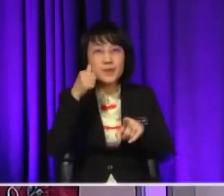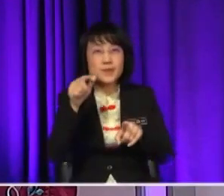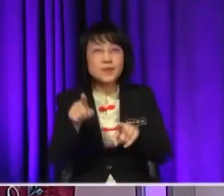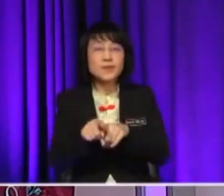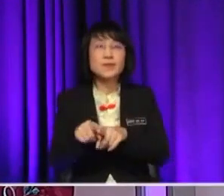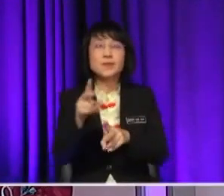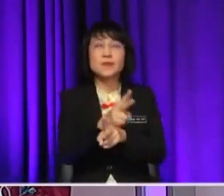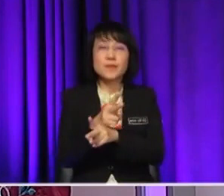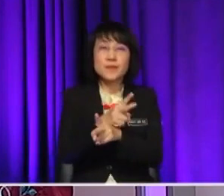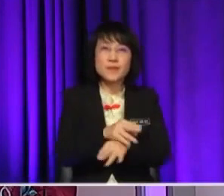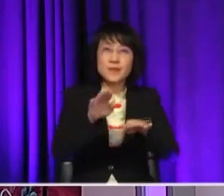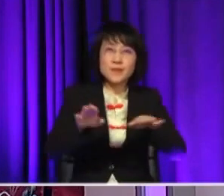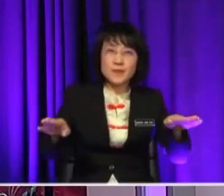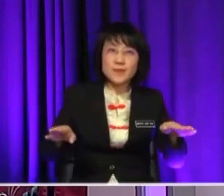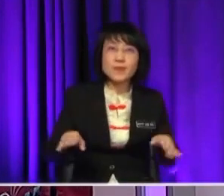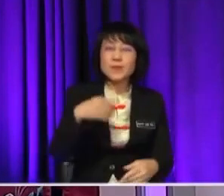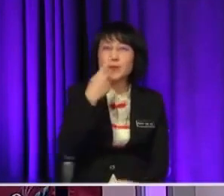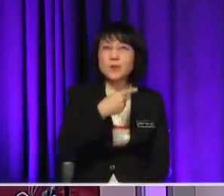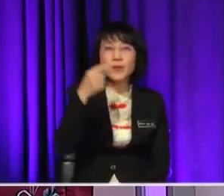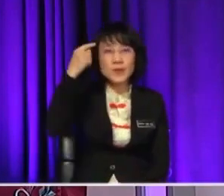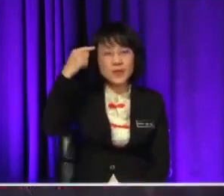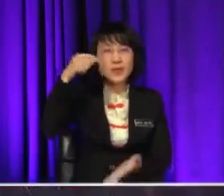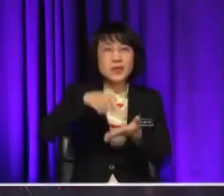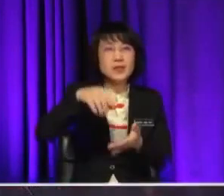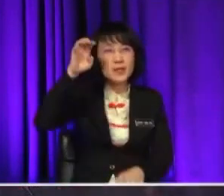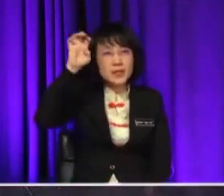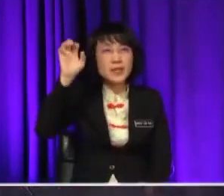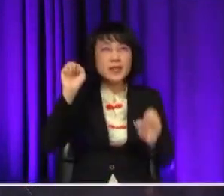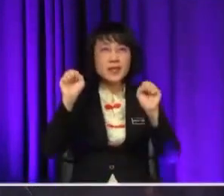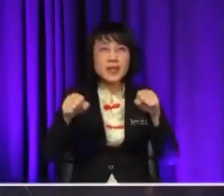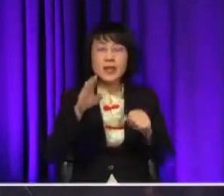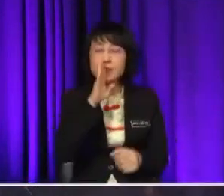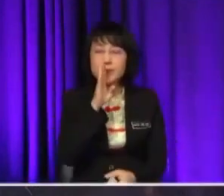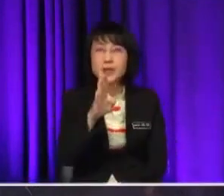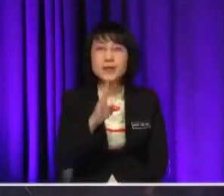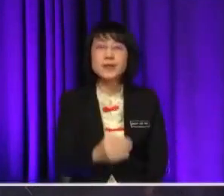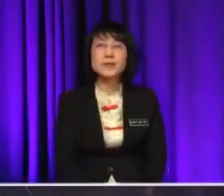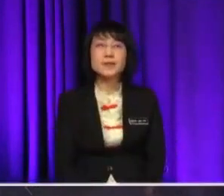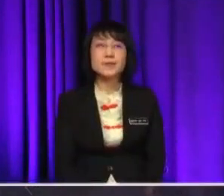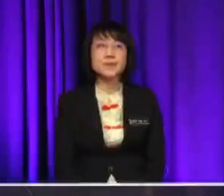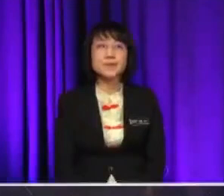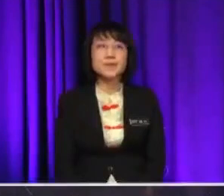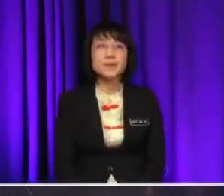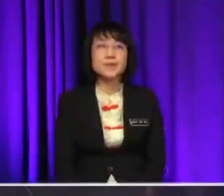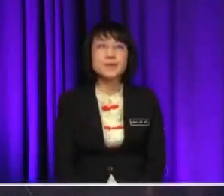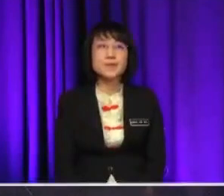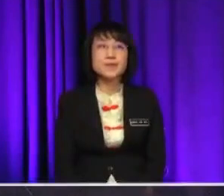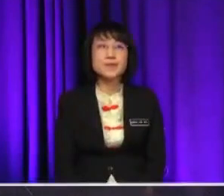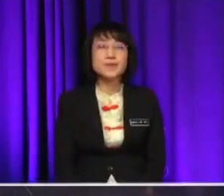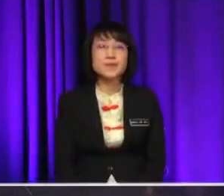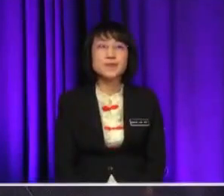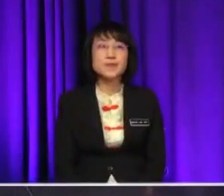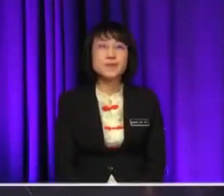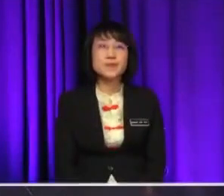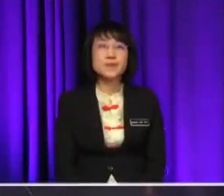think this he could be? Okay. I think that's quite a big hint over there. Yeah. May I try?